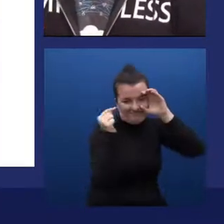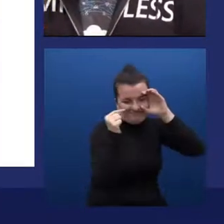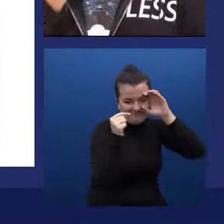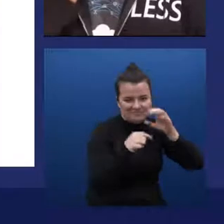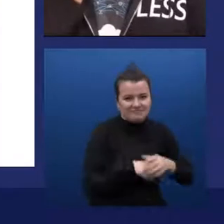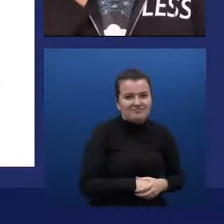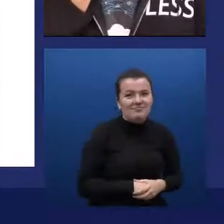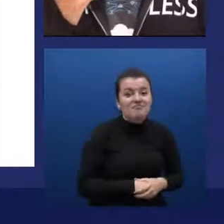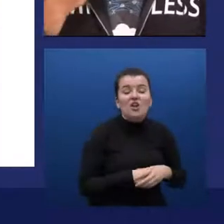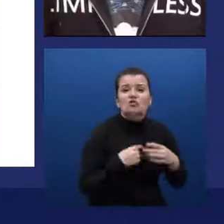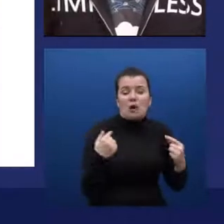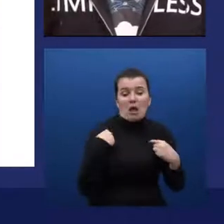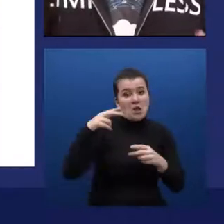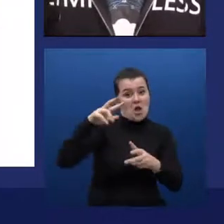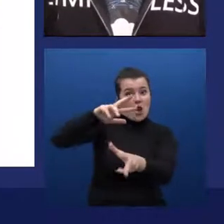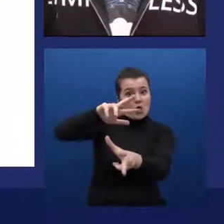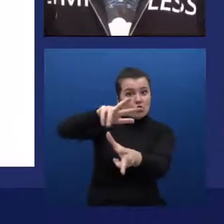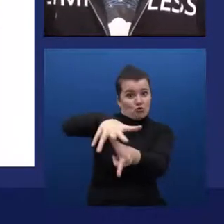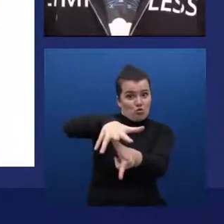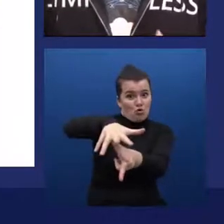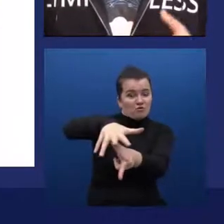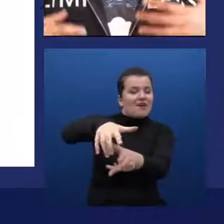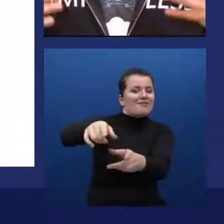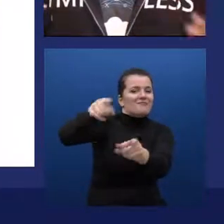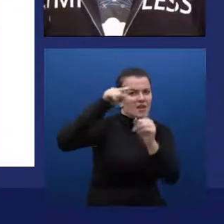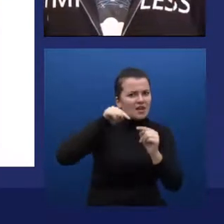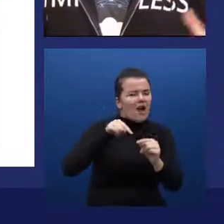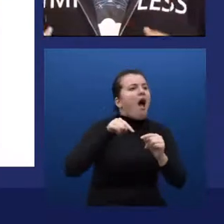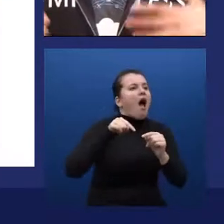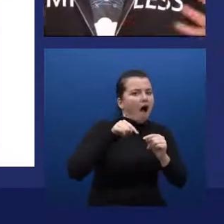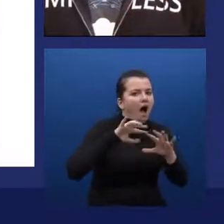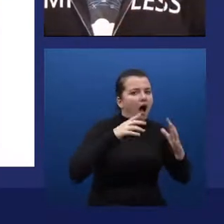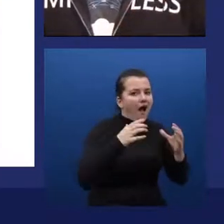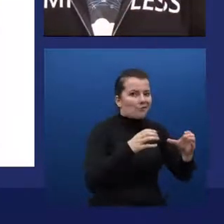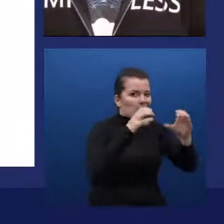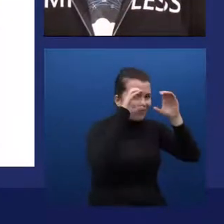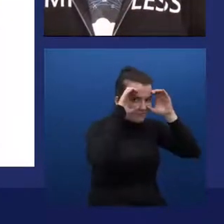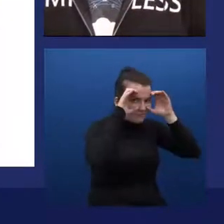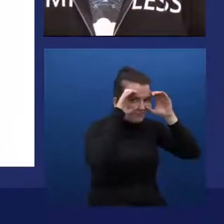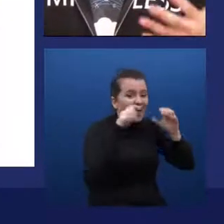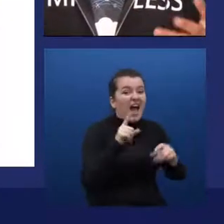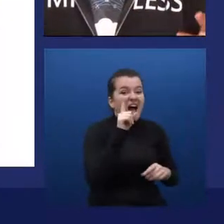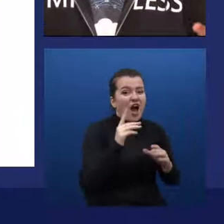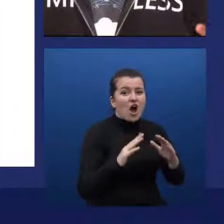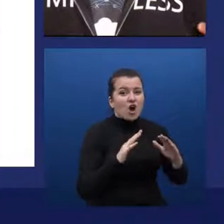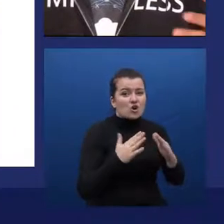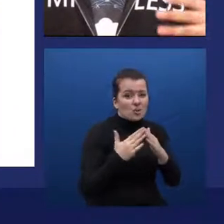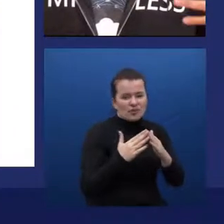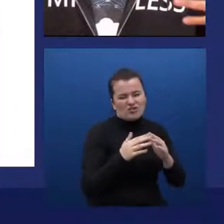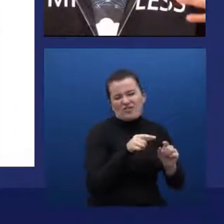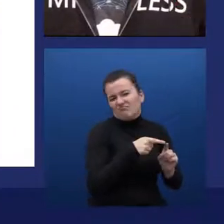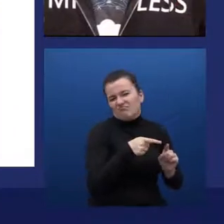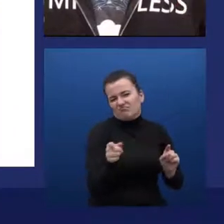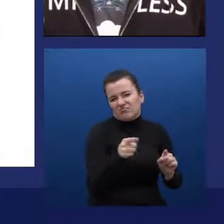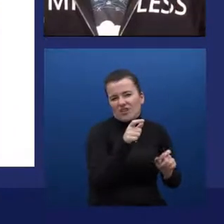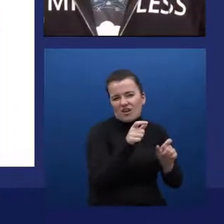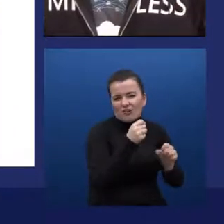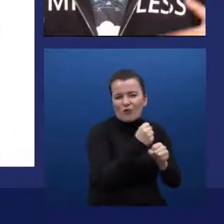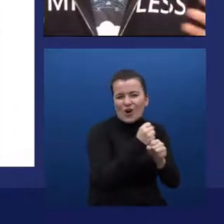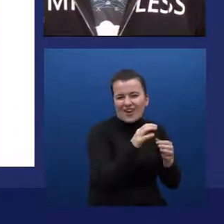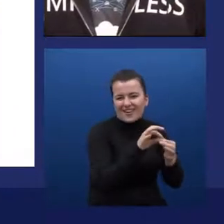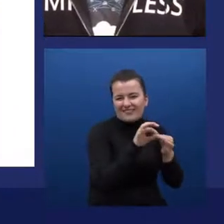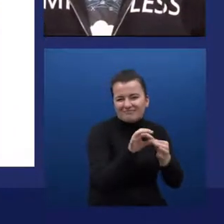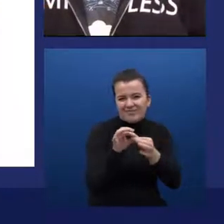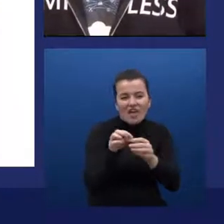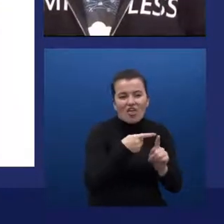I've taken the availability of my GitHub repo through the community I've worked with. They have, you know, a